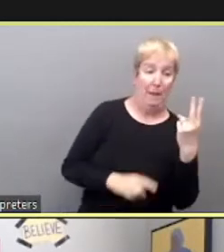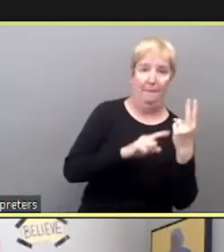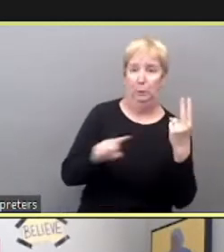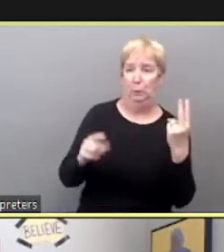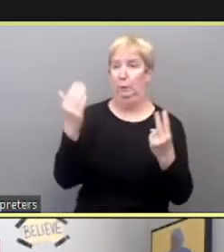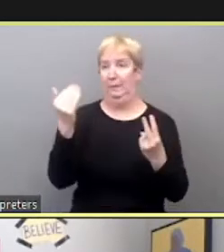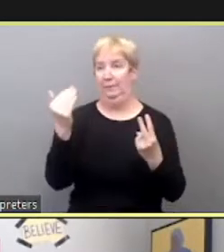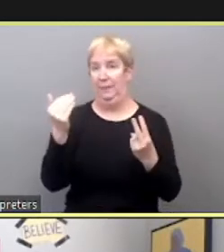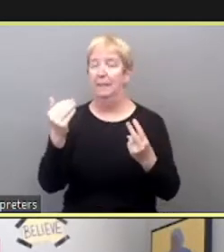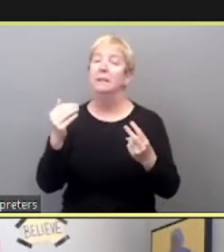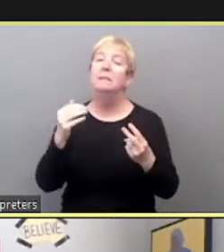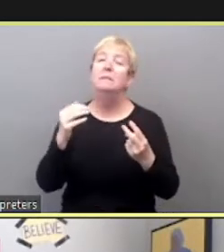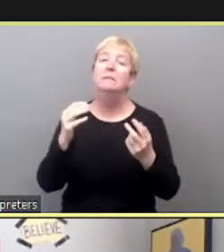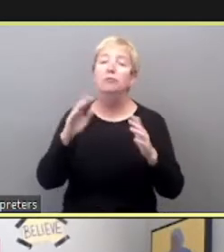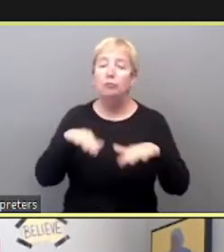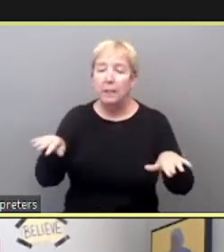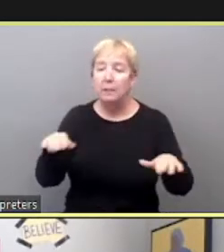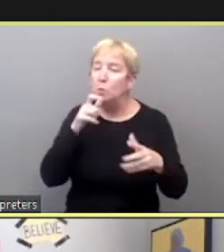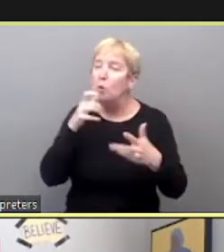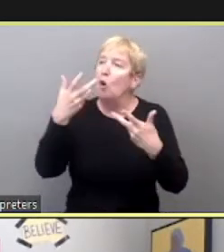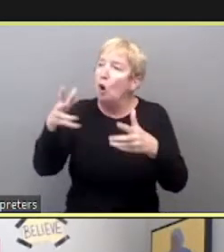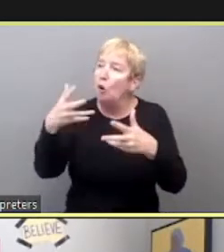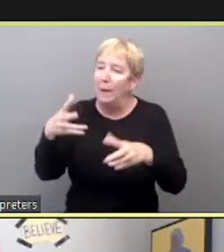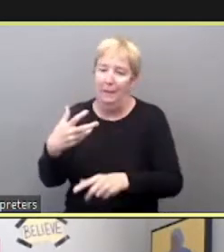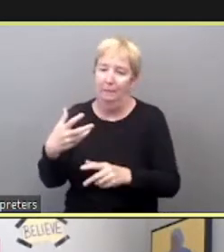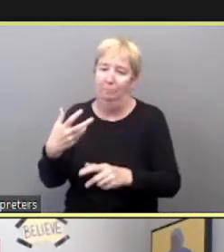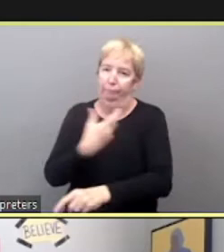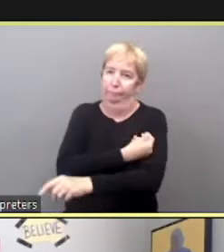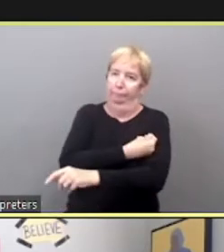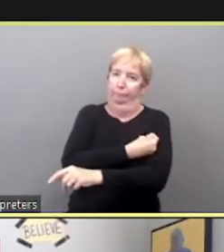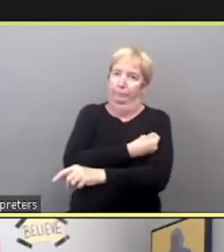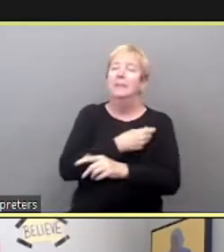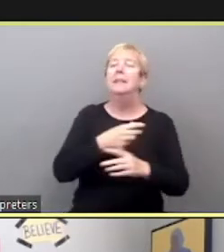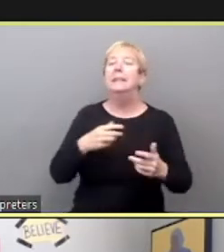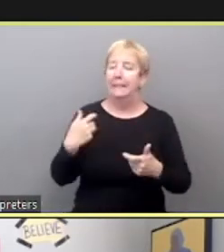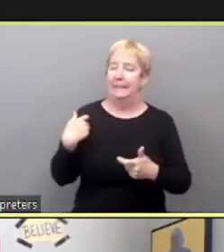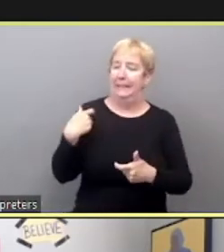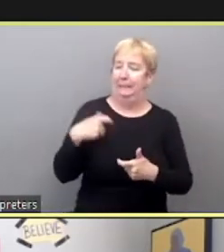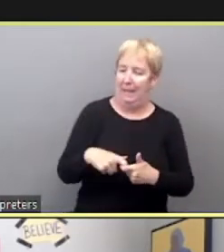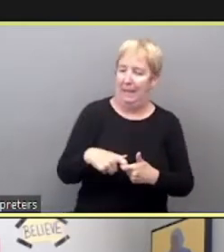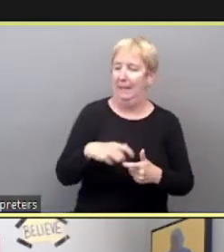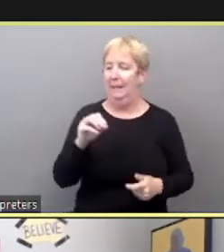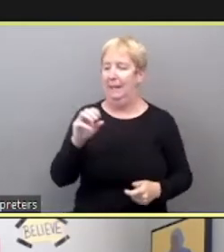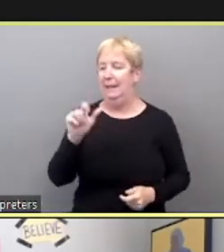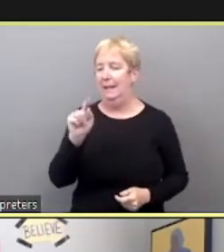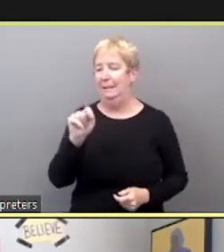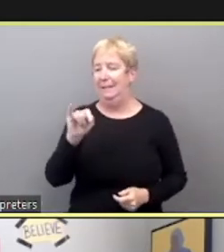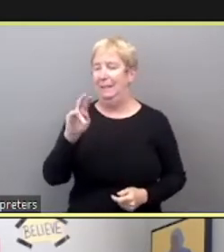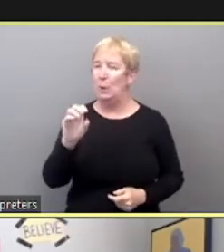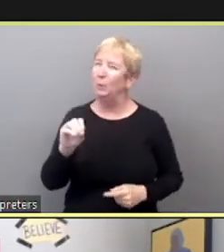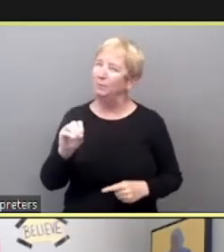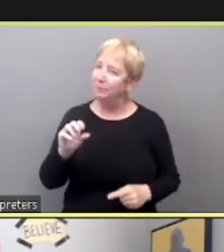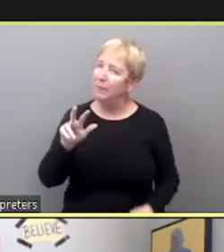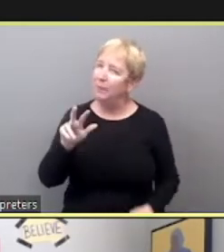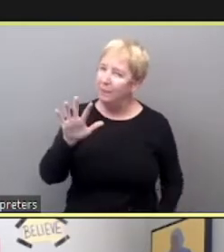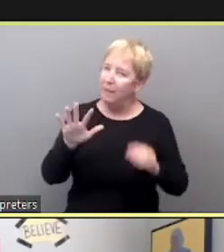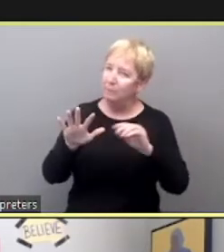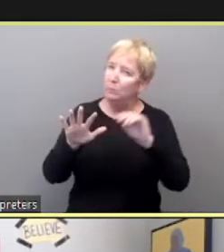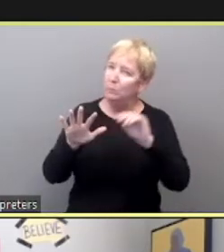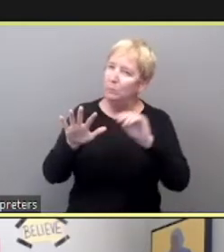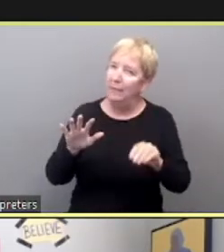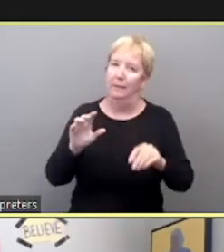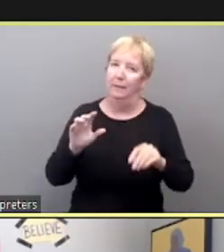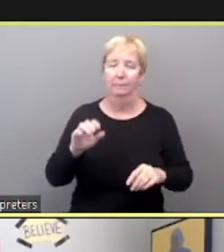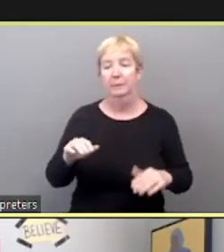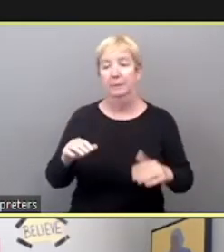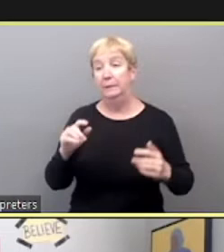their first dose, Hispanic and Latino populations are at 35% of kids getting vaccinated,